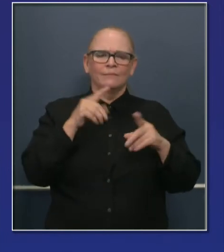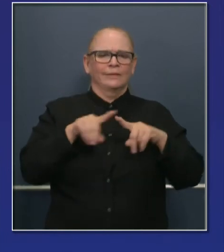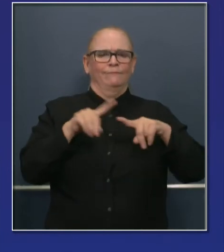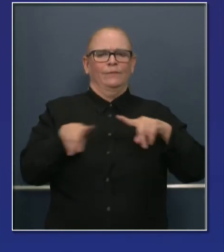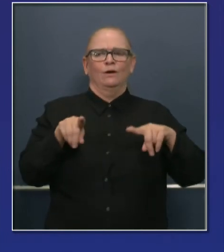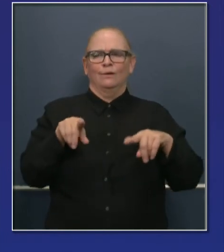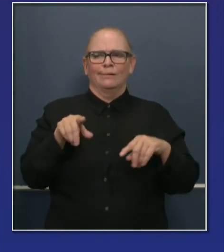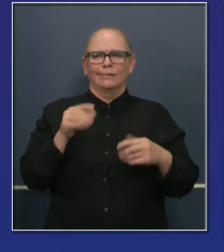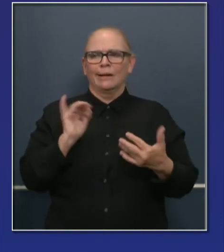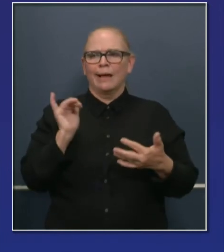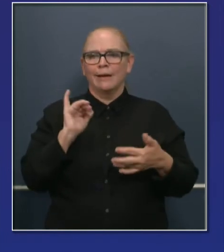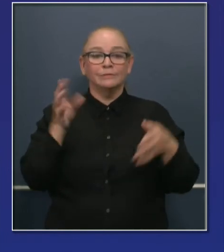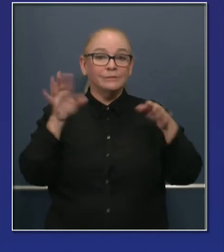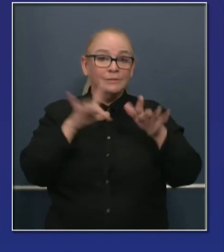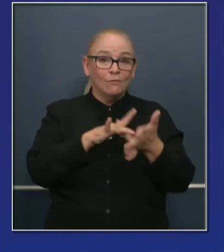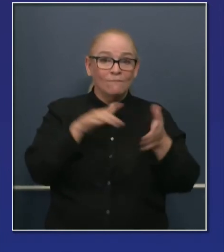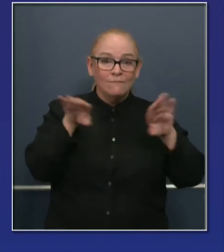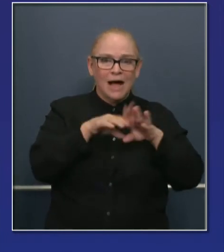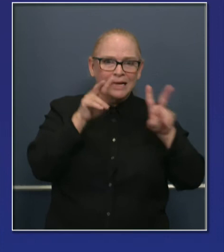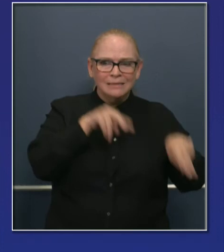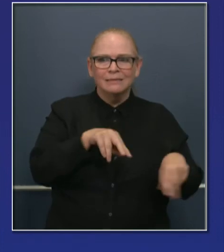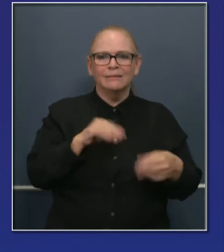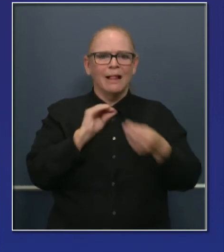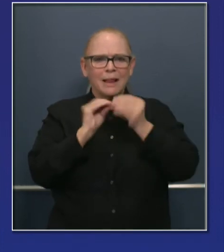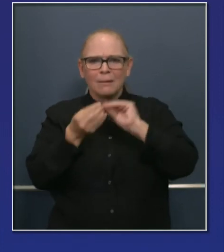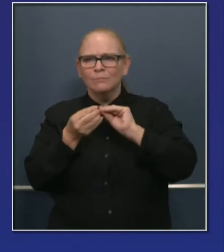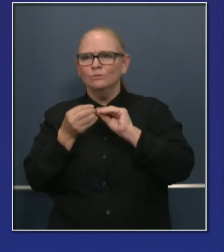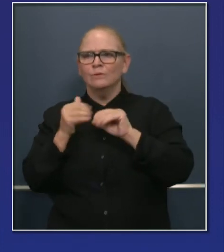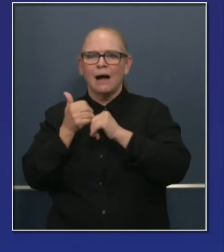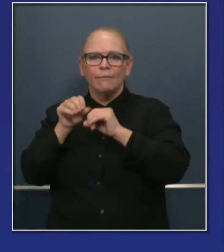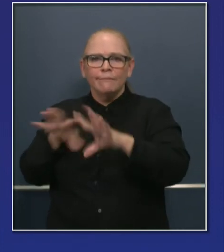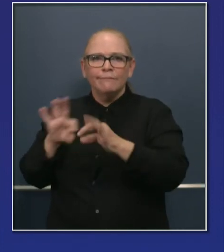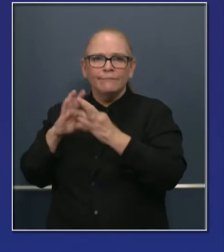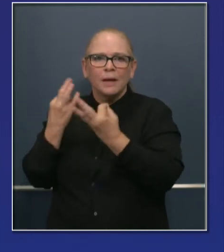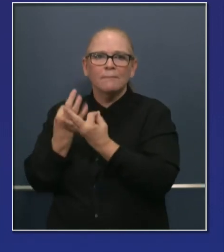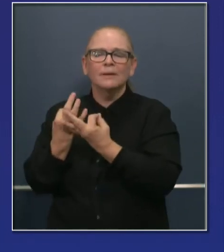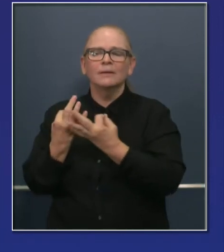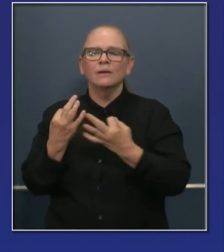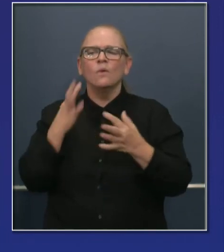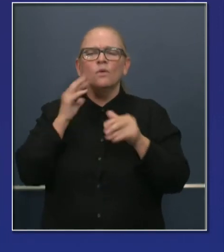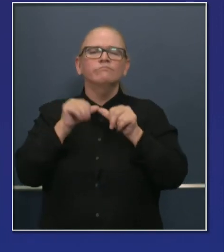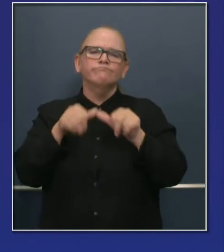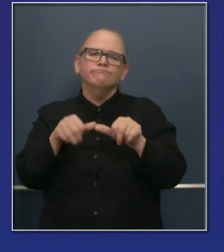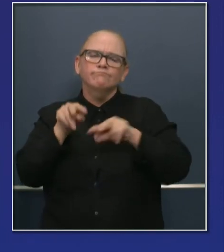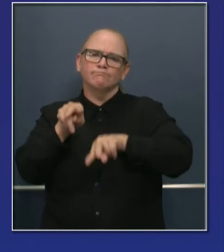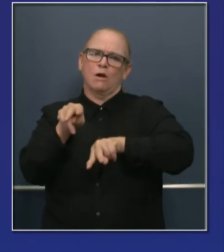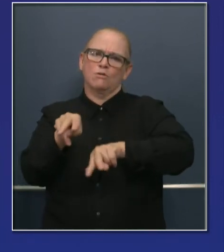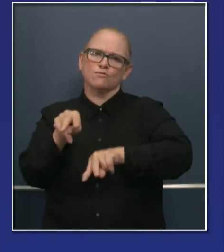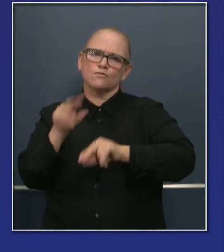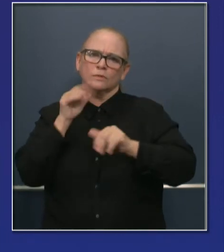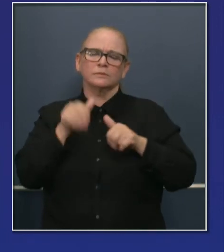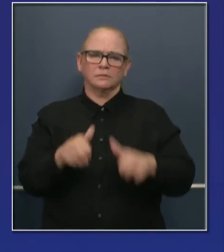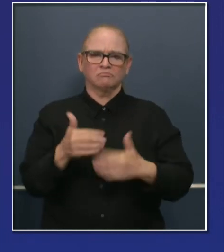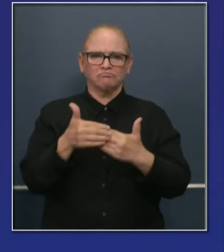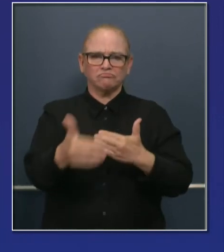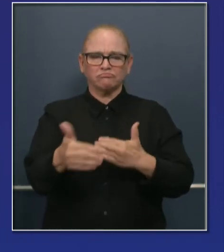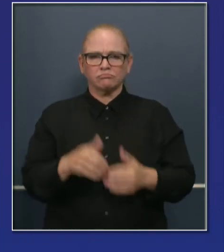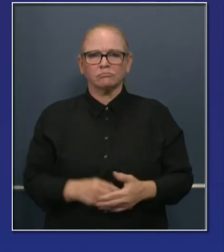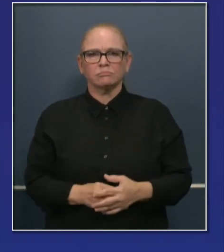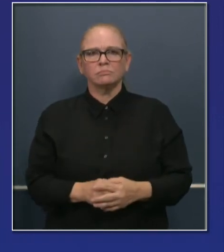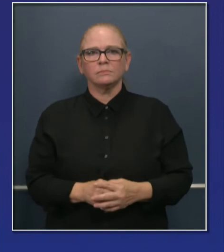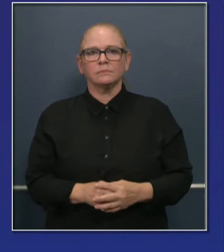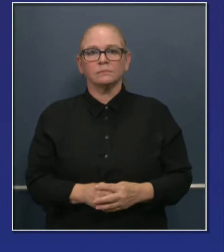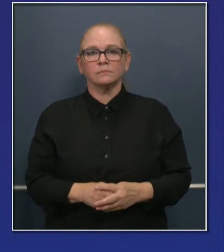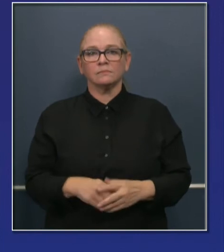one of the more challenging and vexing areas in terms of mitigating the spread of the coronavirus. Accordingly, we remind you,